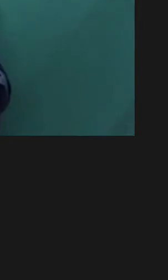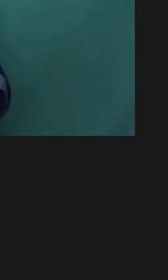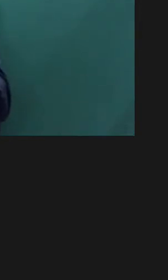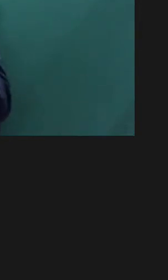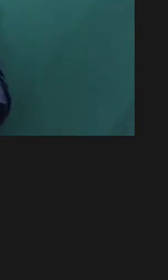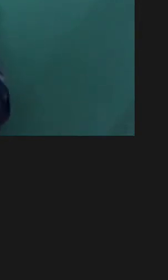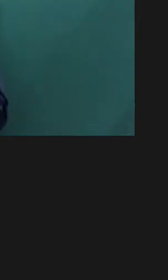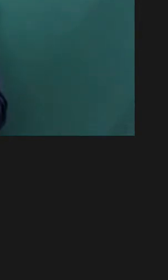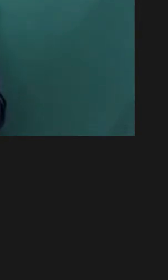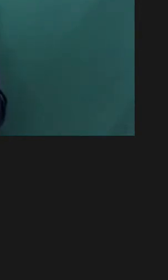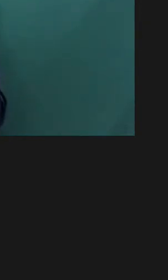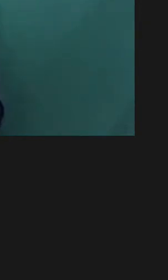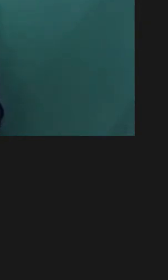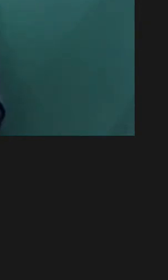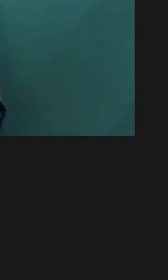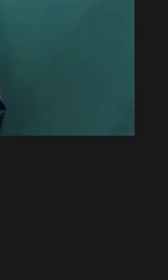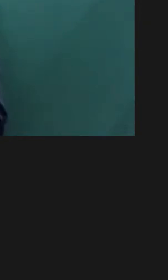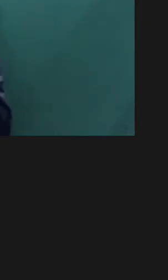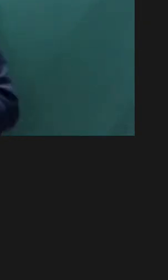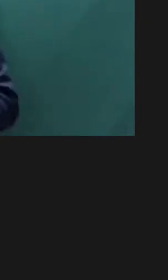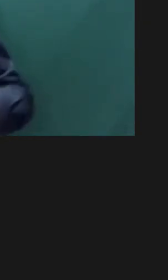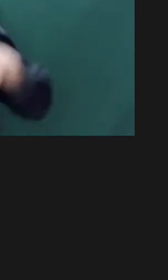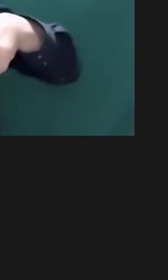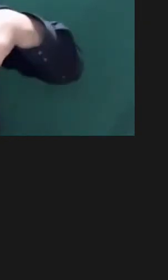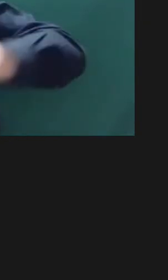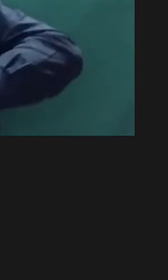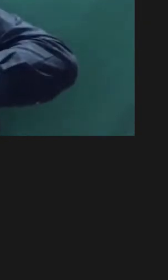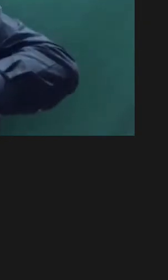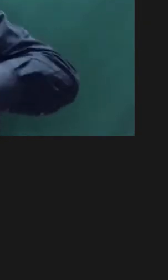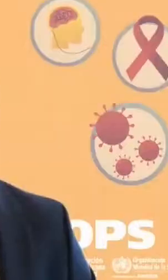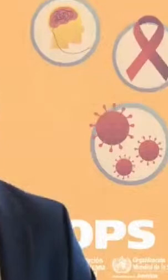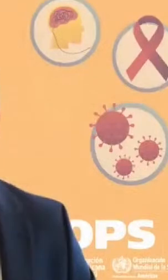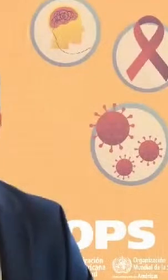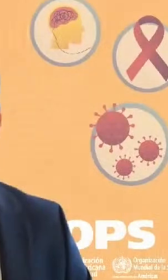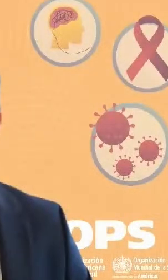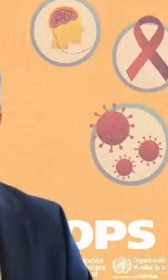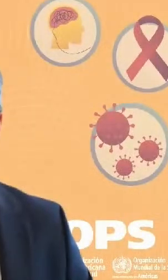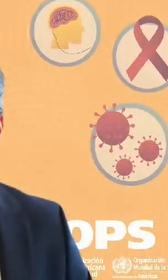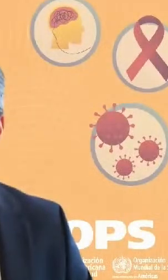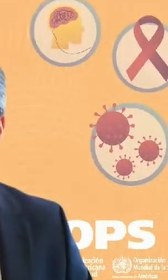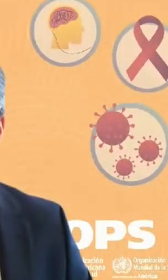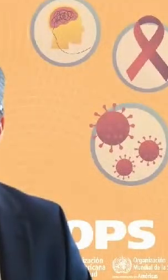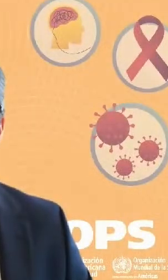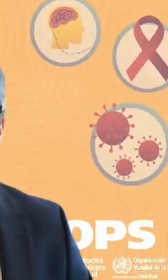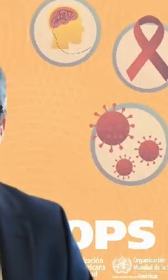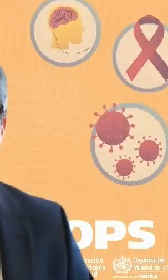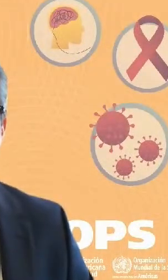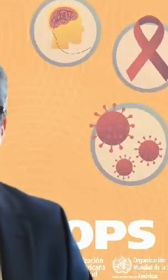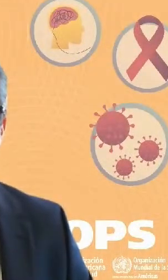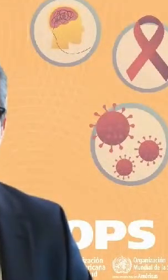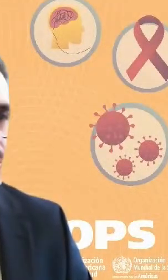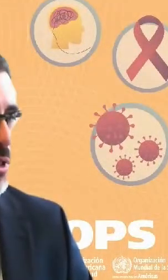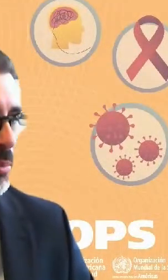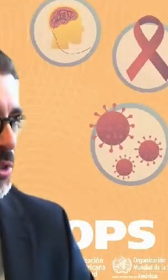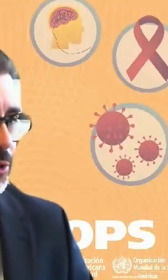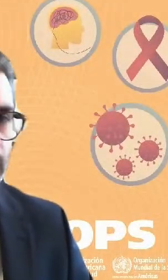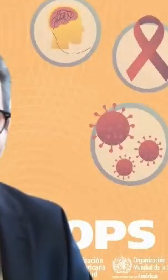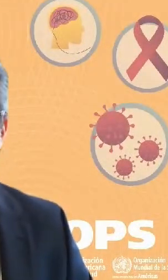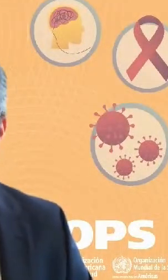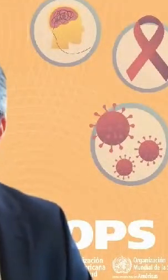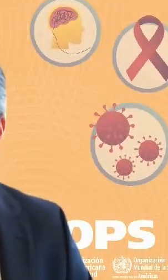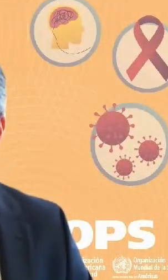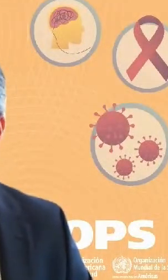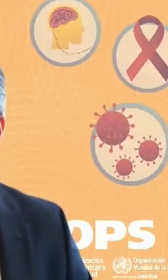do so, to please put your questions on the question and answers or on the chat box. and we will submit